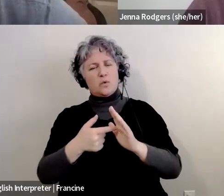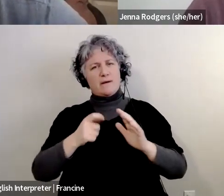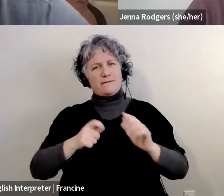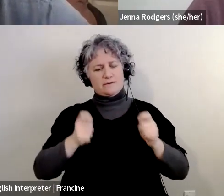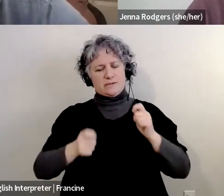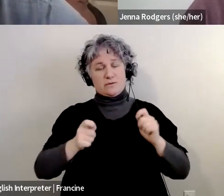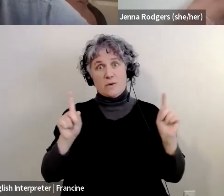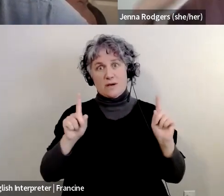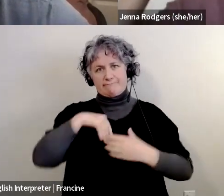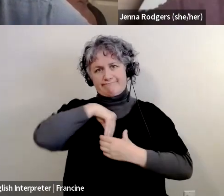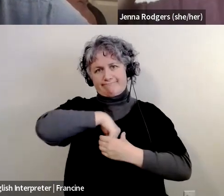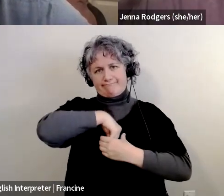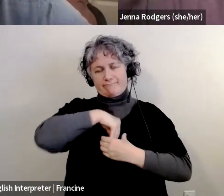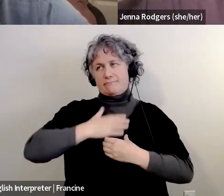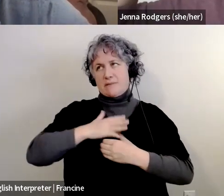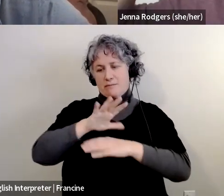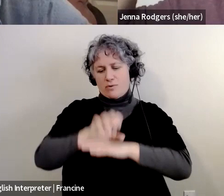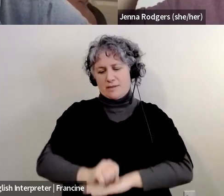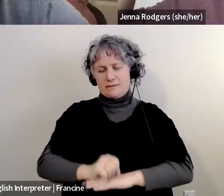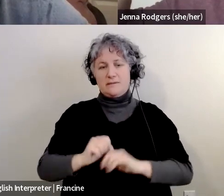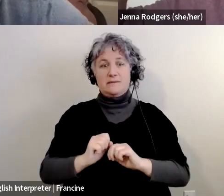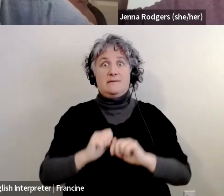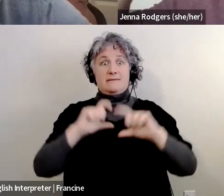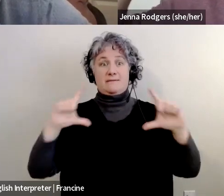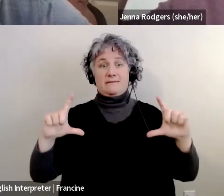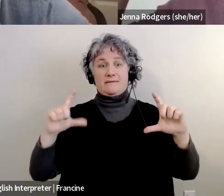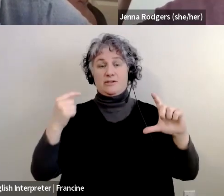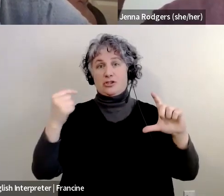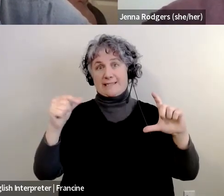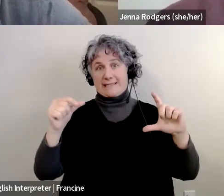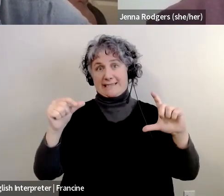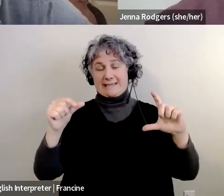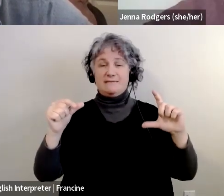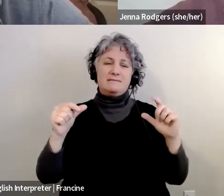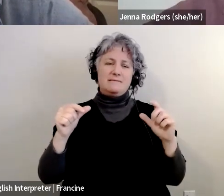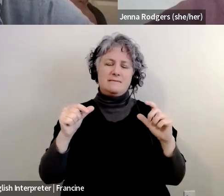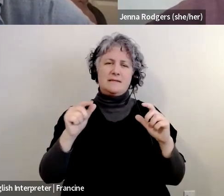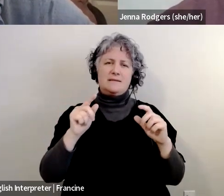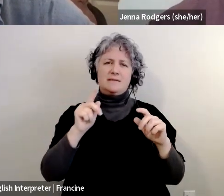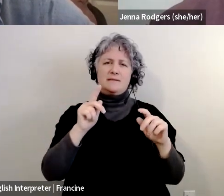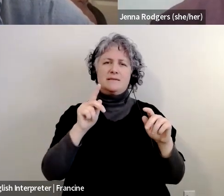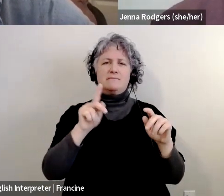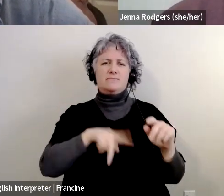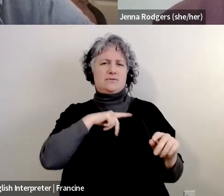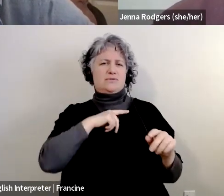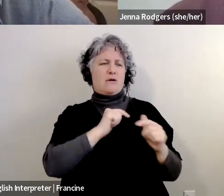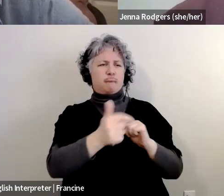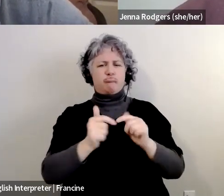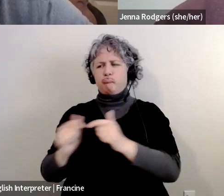and our own practices. And then that moves out to the next circle, which is sort of interpersonal. Usually we say close friends and